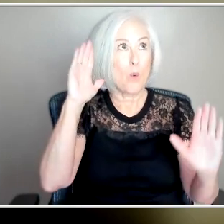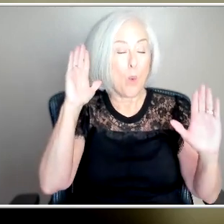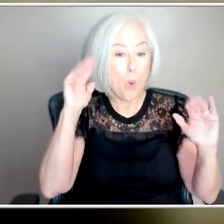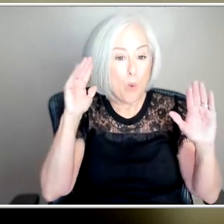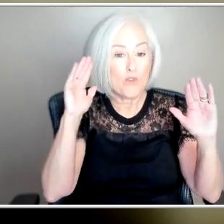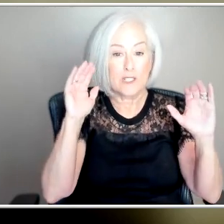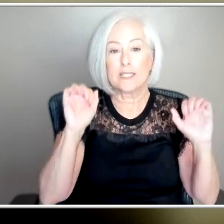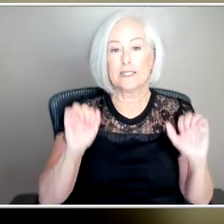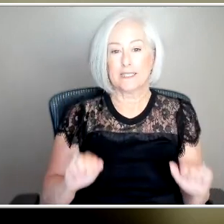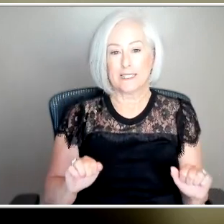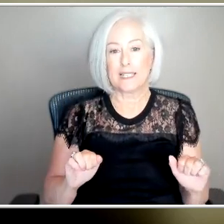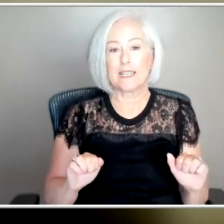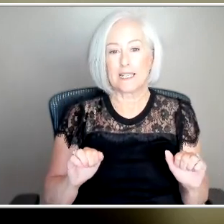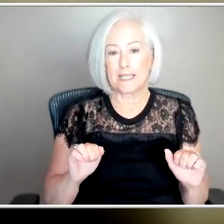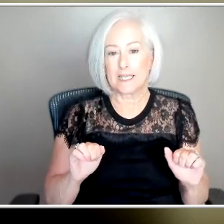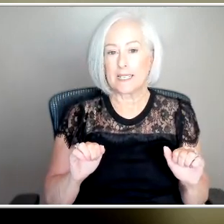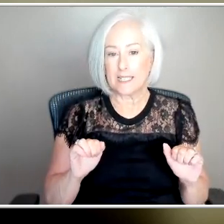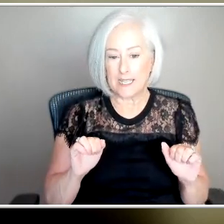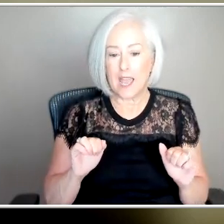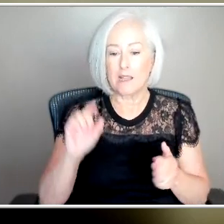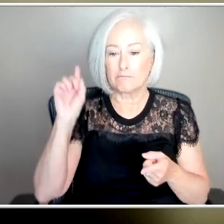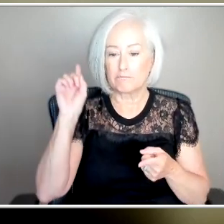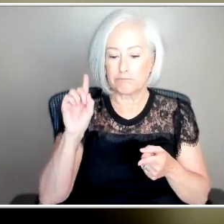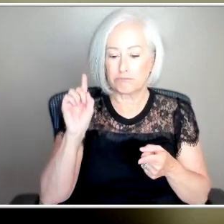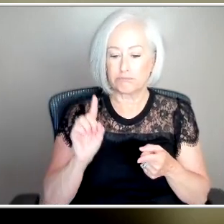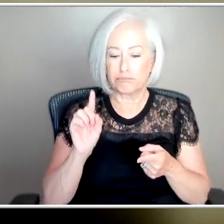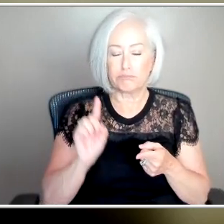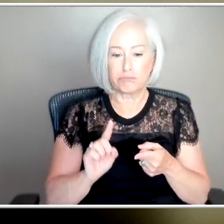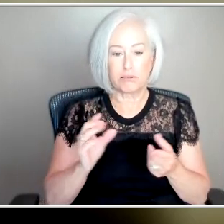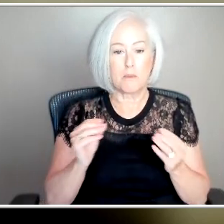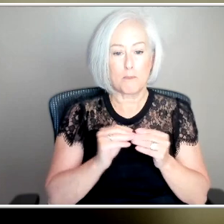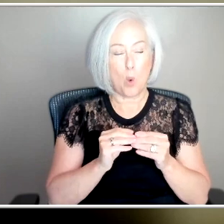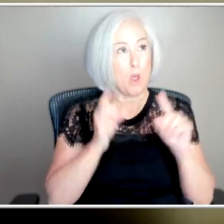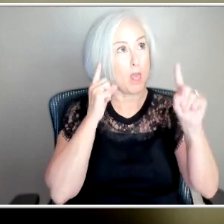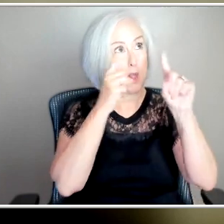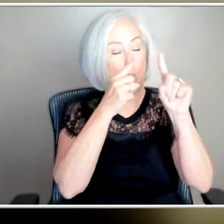get further down into those single digits. Obviously, the goal is 0, but